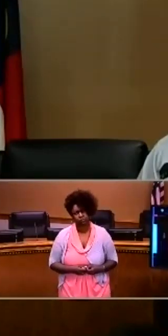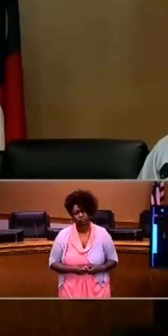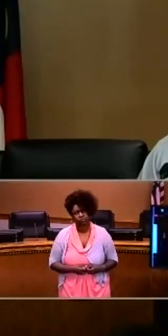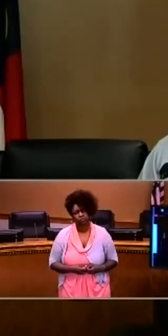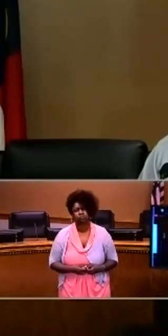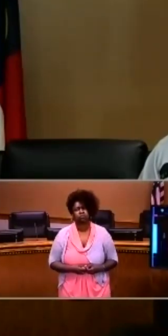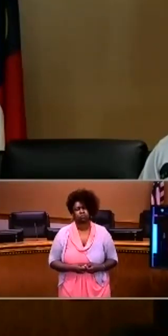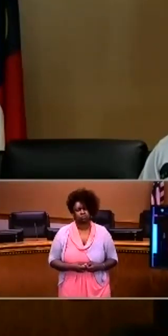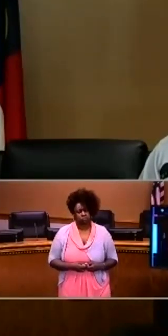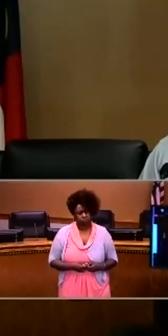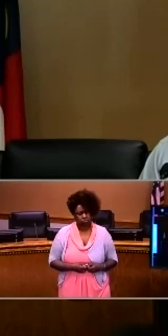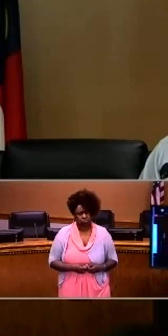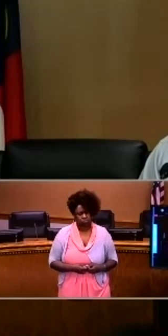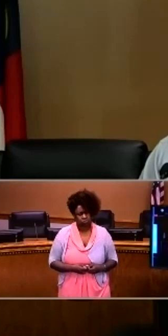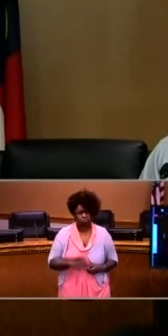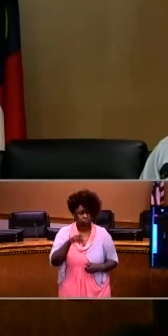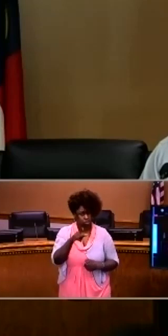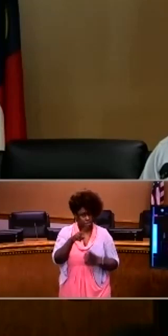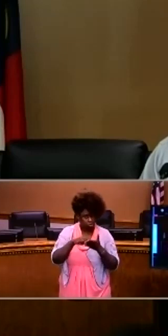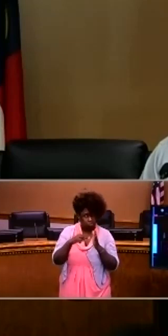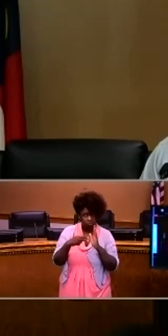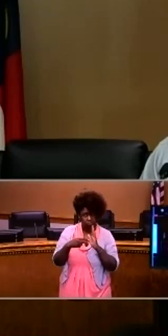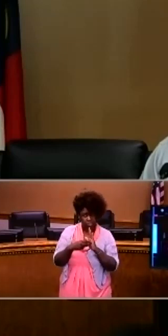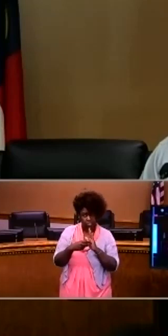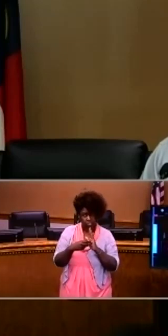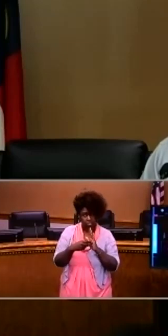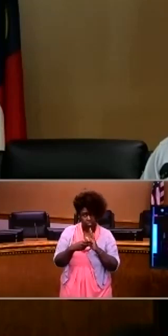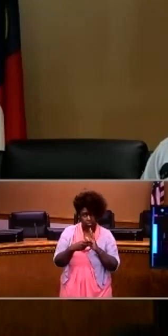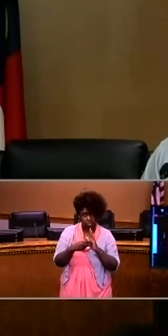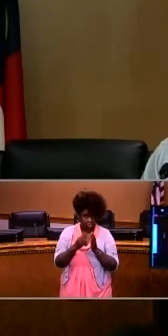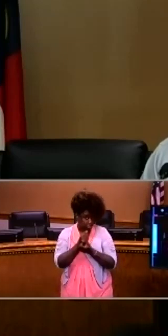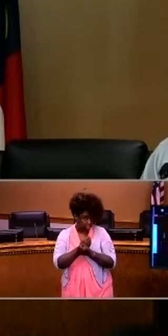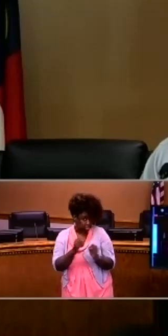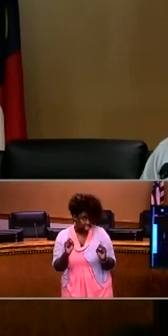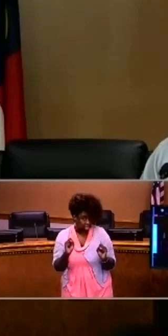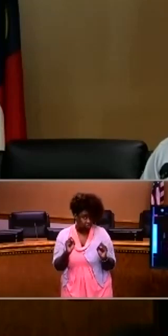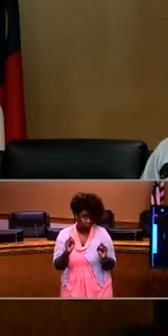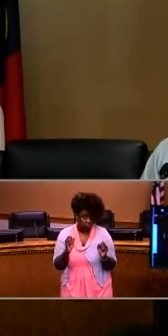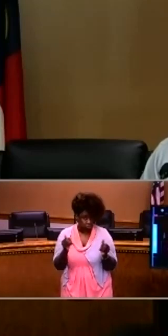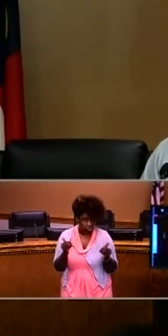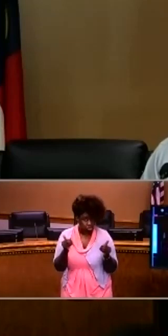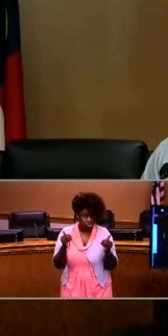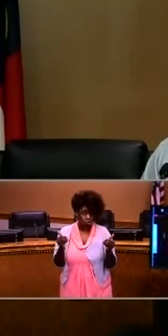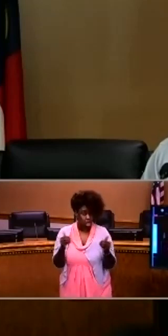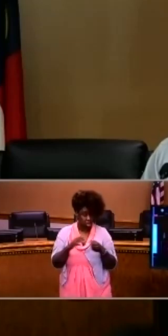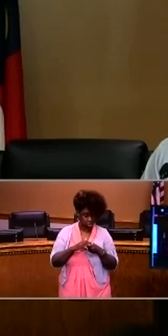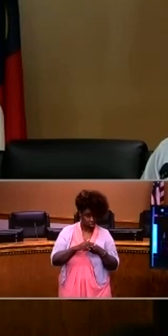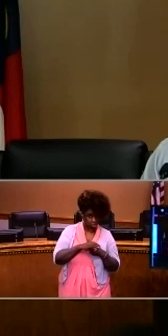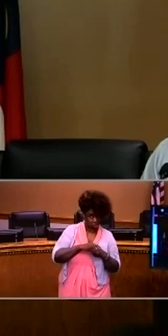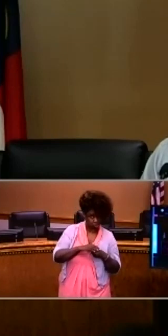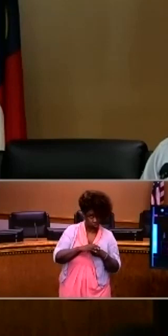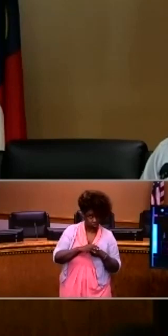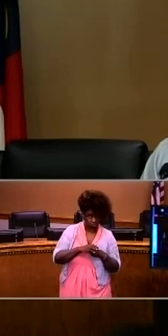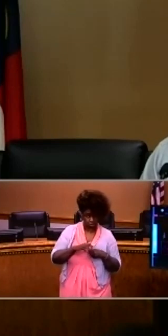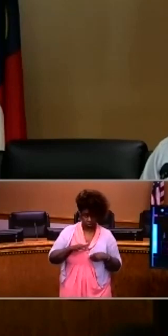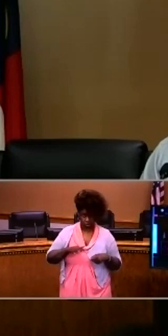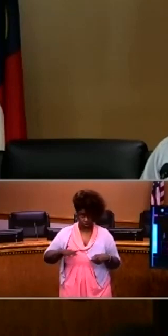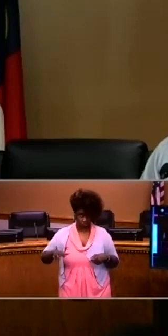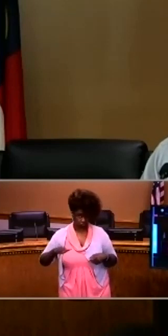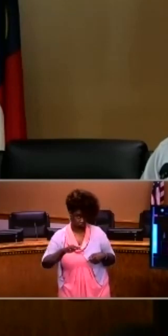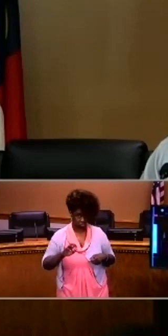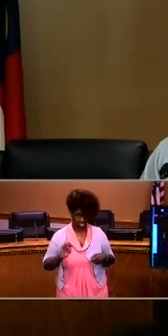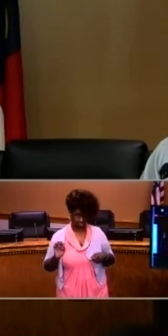From the standpoint of, is it potentially safe to do some sort of local or regional reopening strategy? I do believe that would